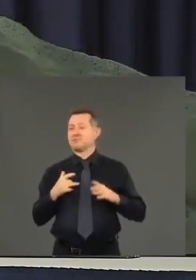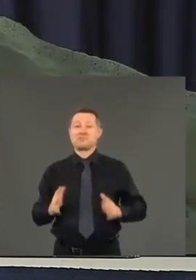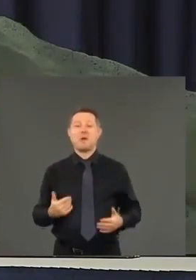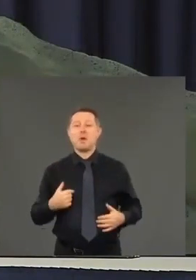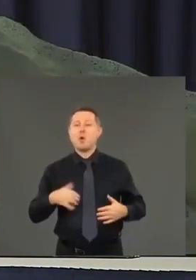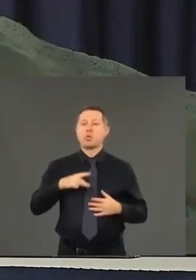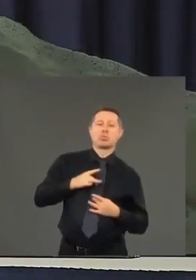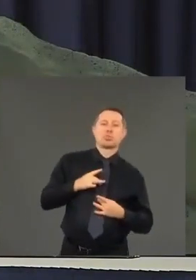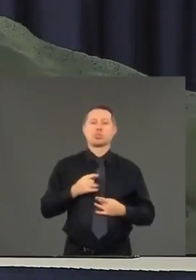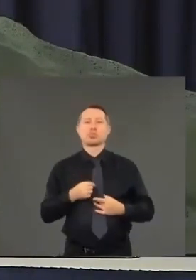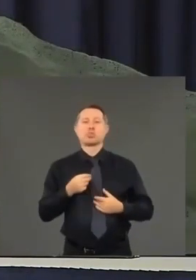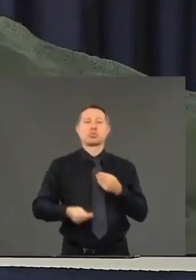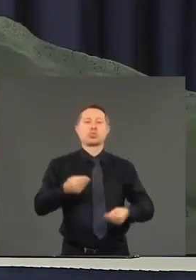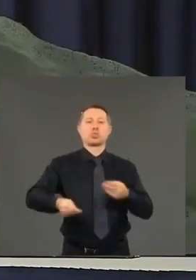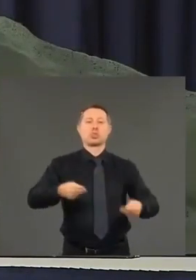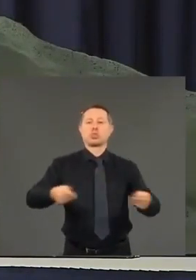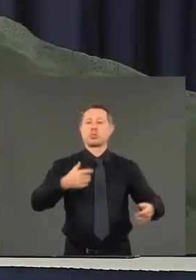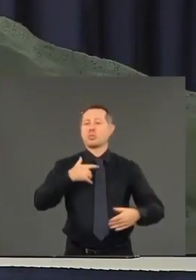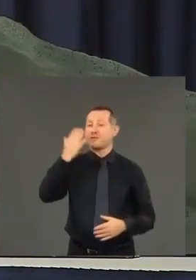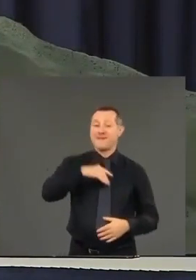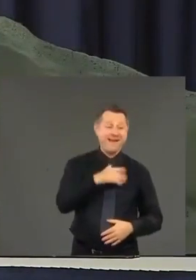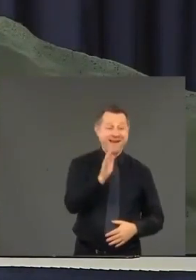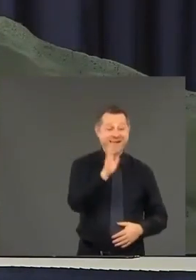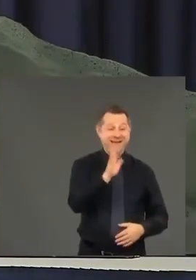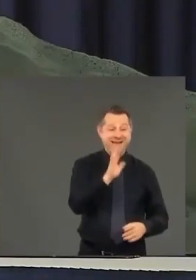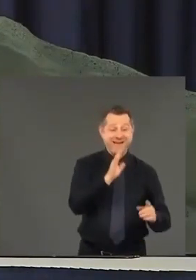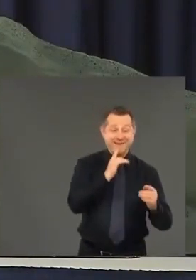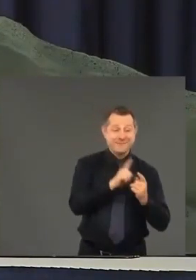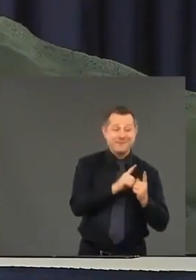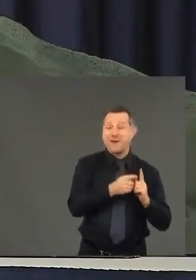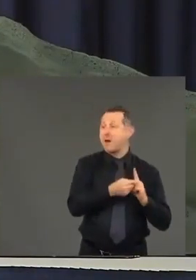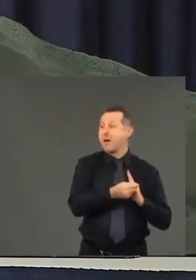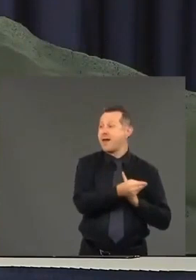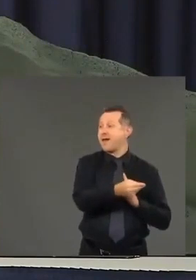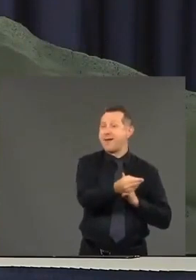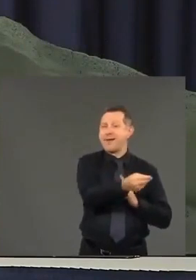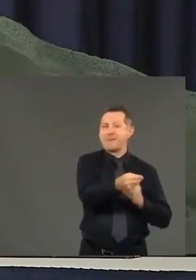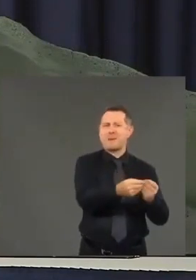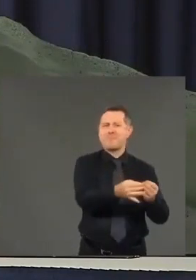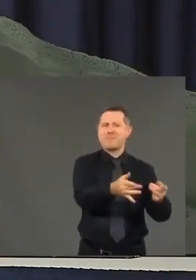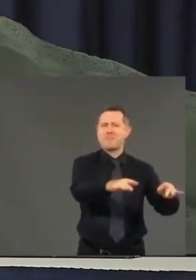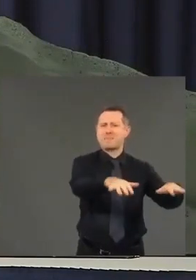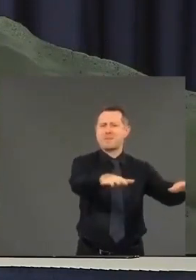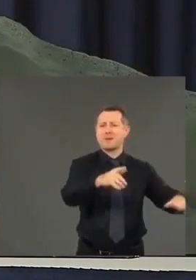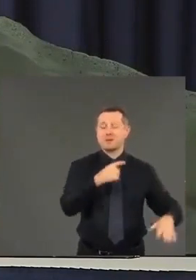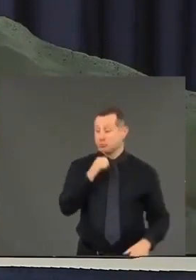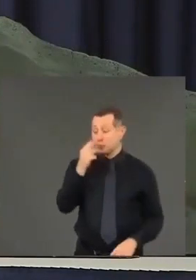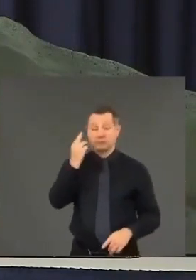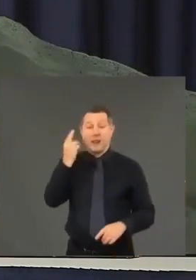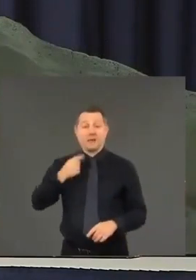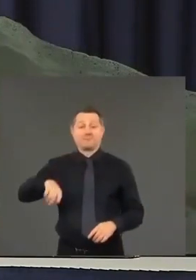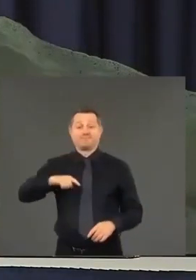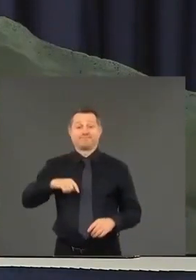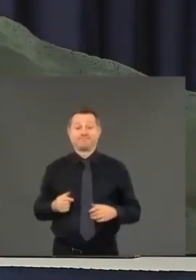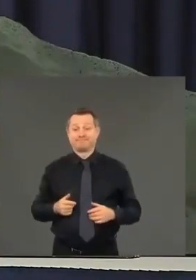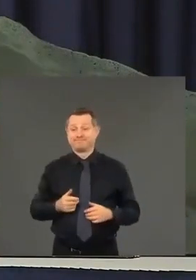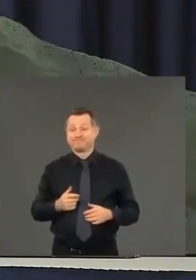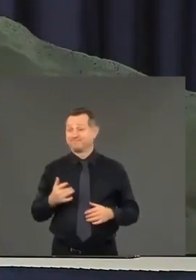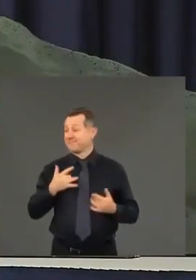means you could have walked into a nursing home, been totally conscientious, had no signs